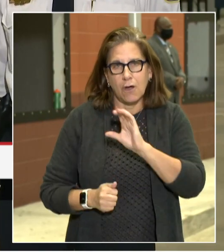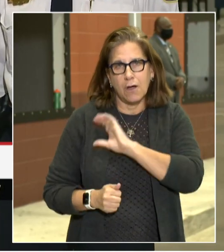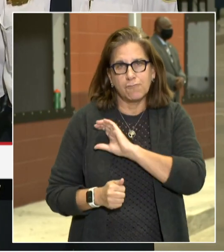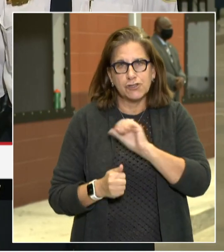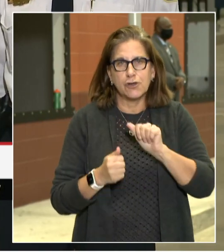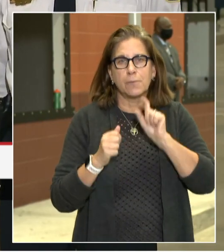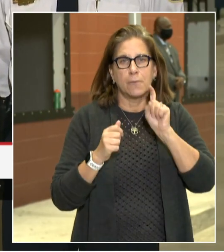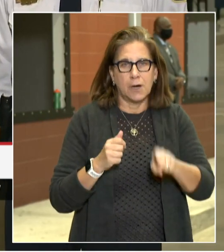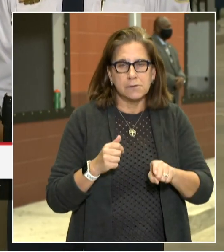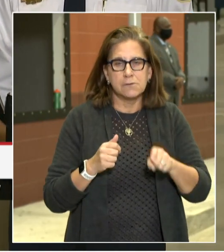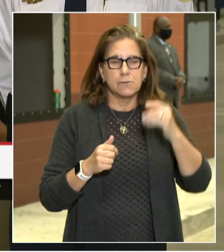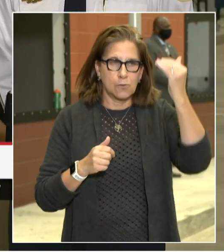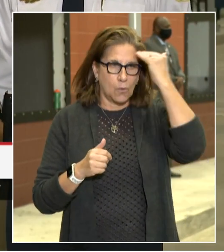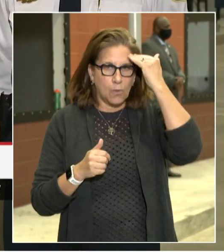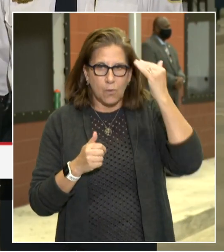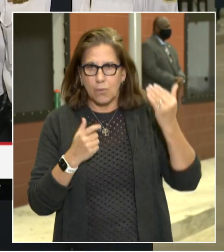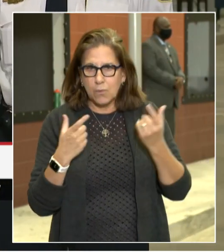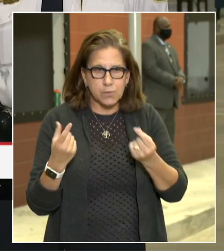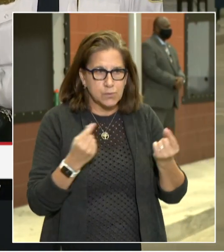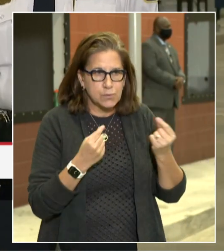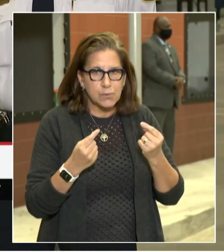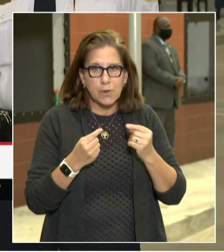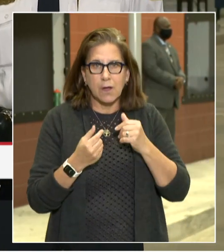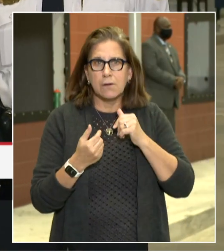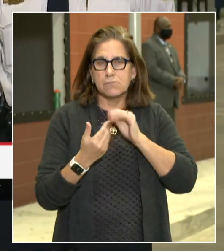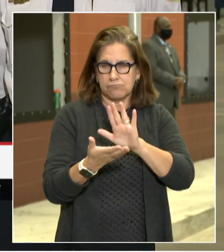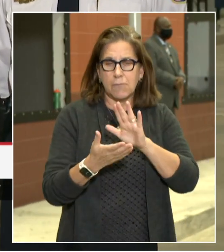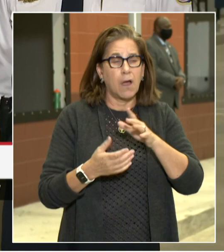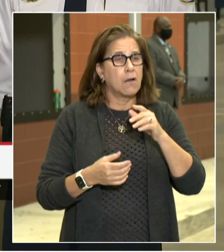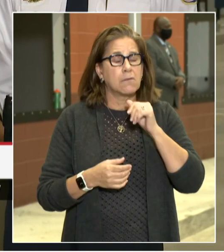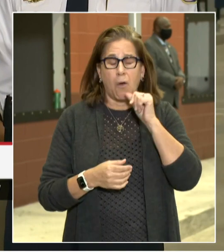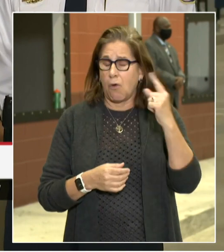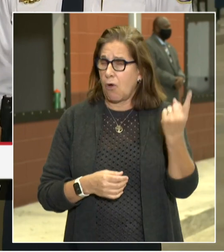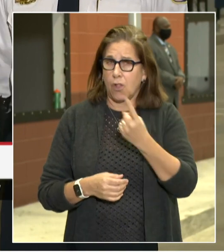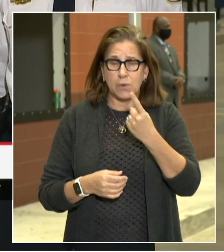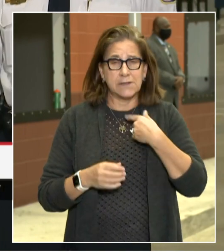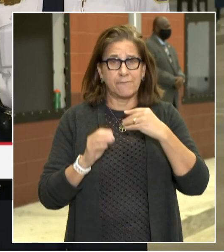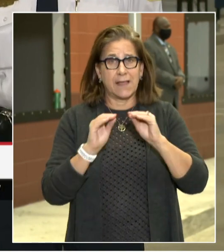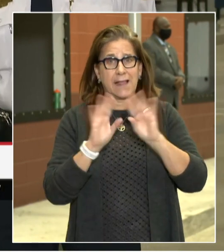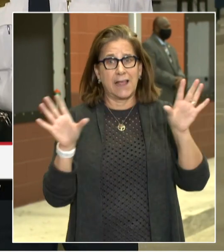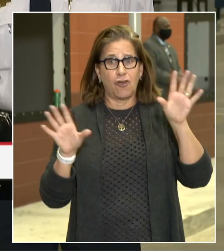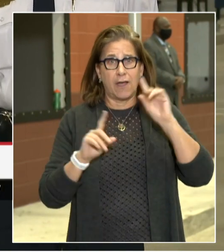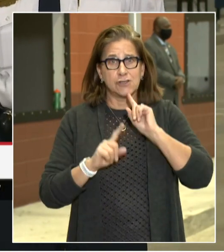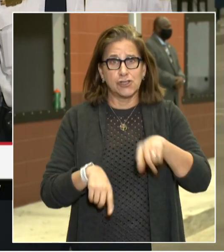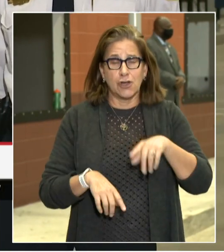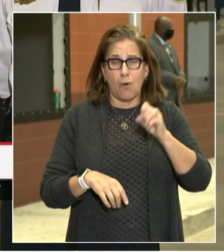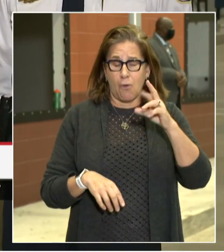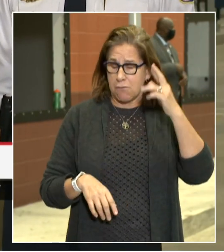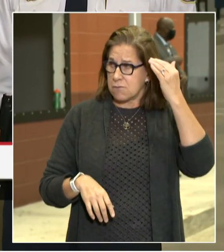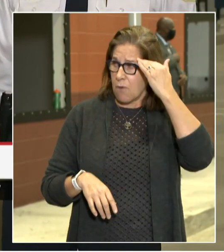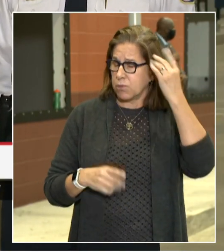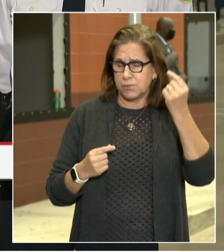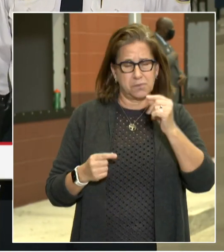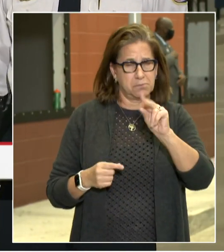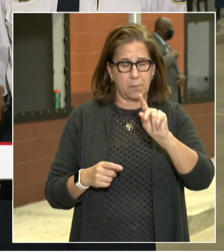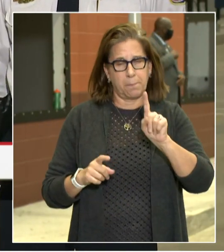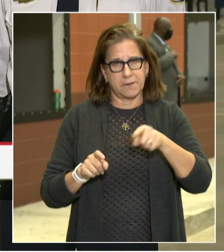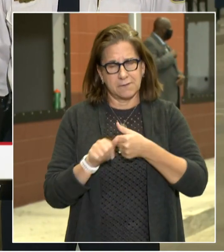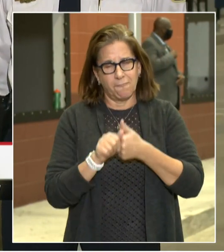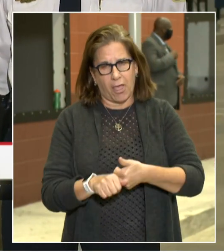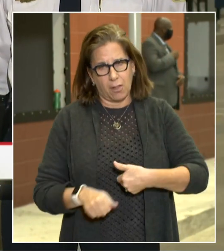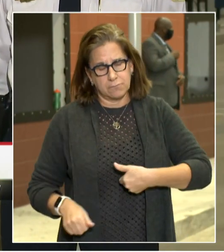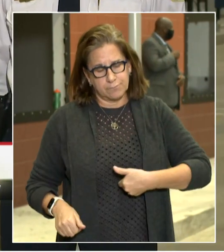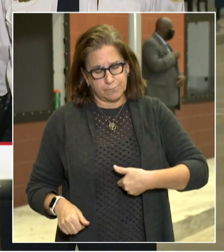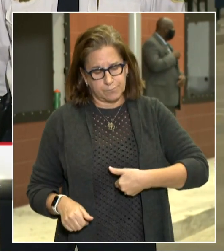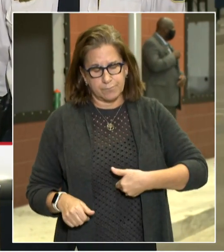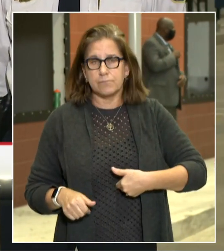fits all, and it requires people to use good judgment and to use